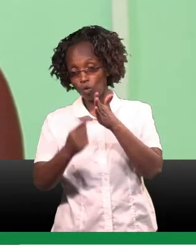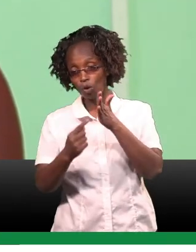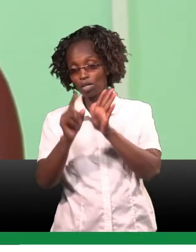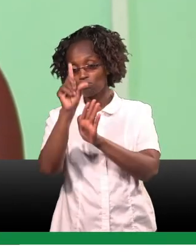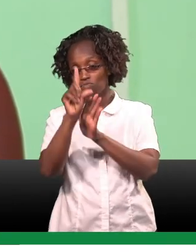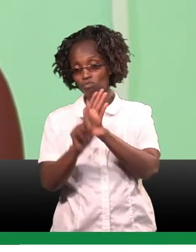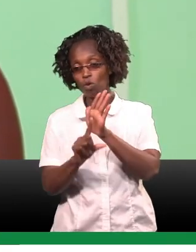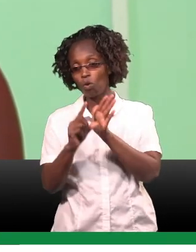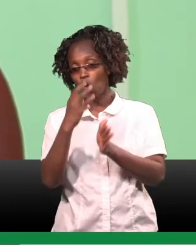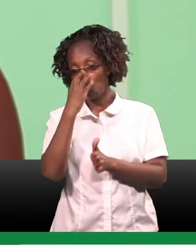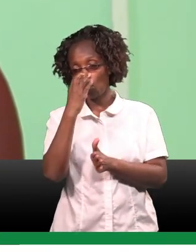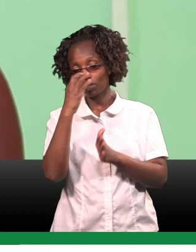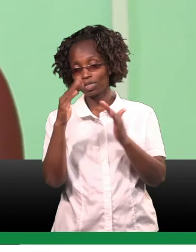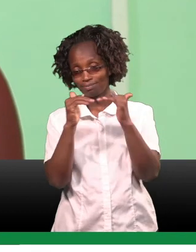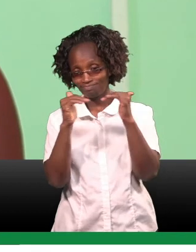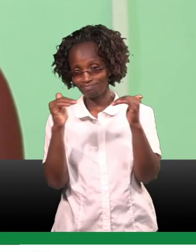Okay,